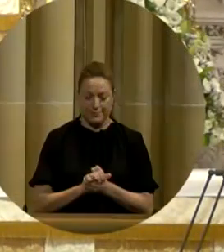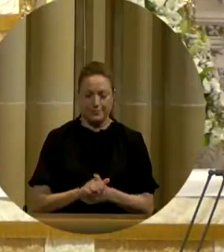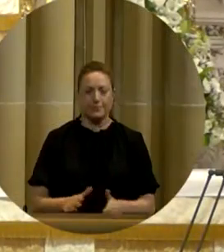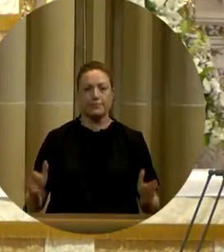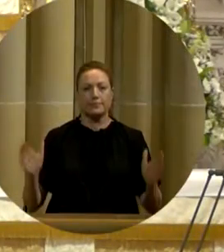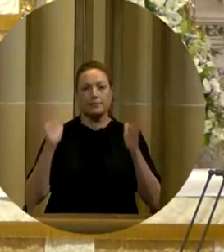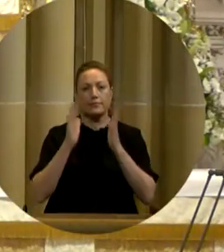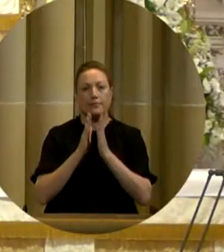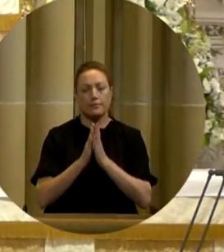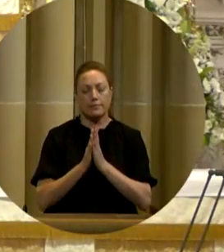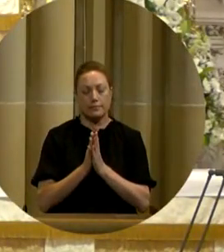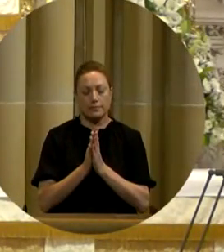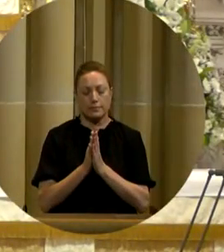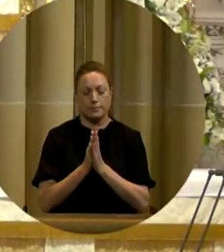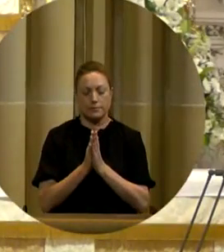Let us pray.